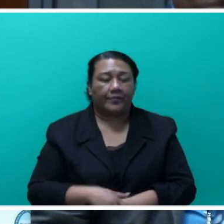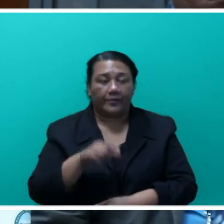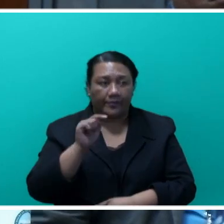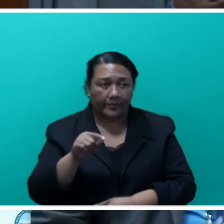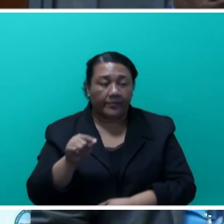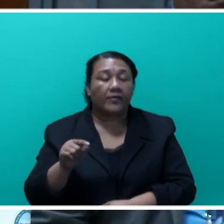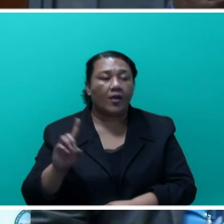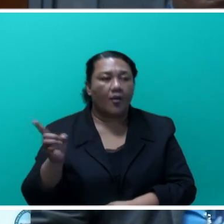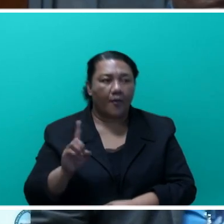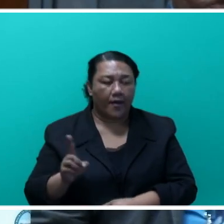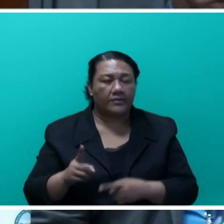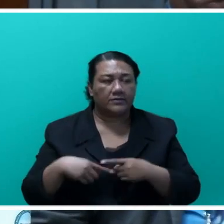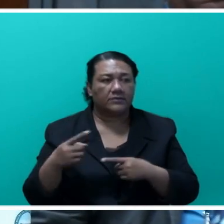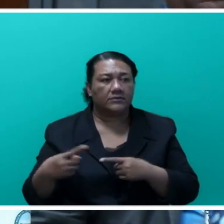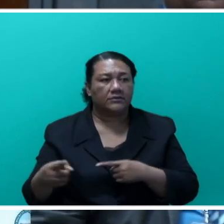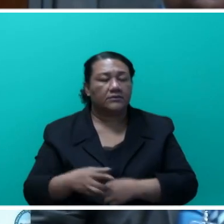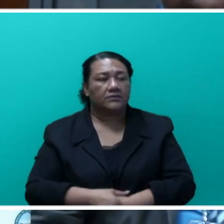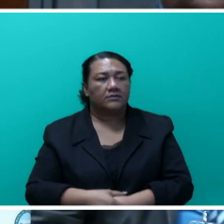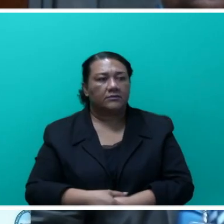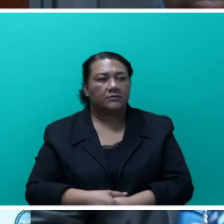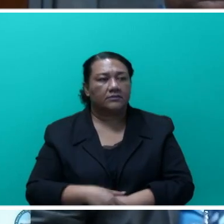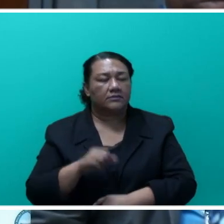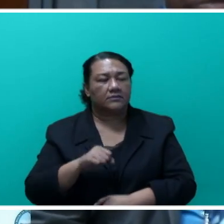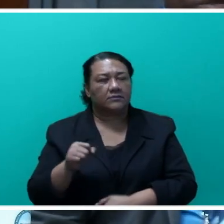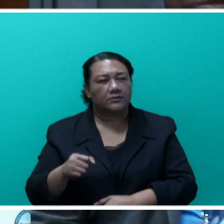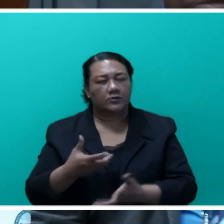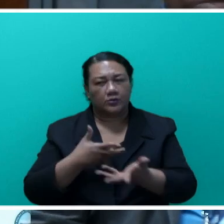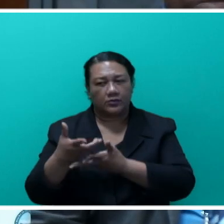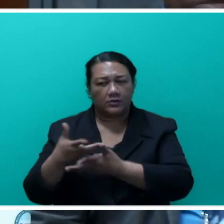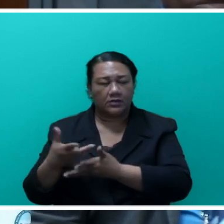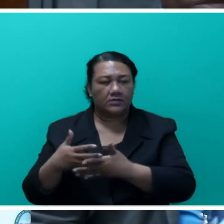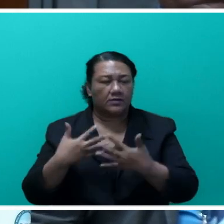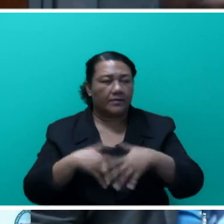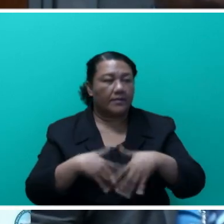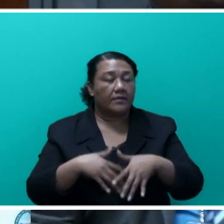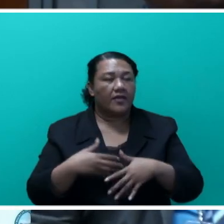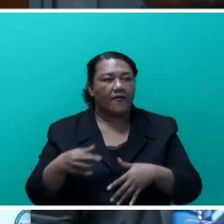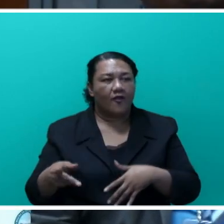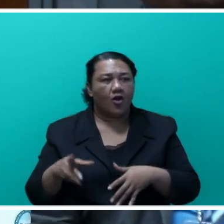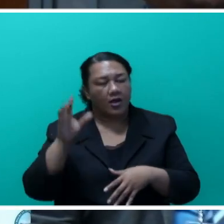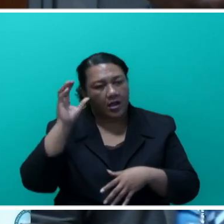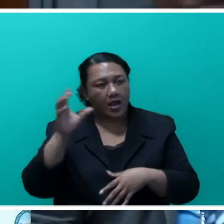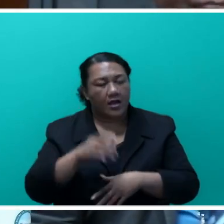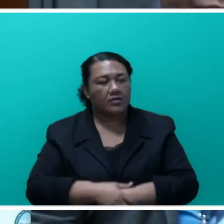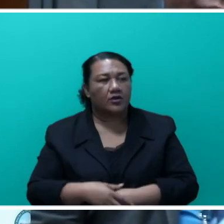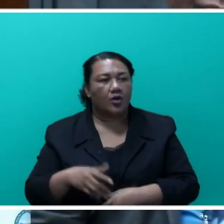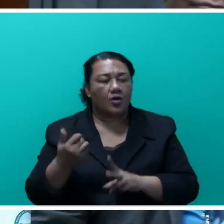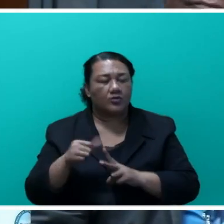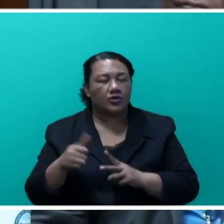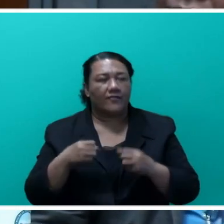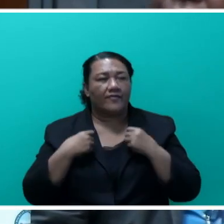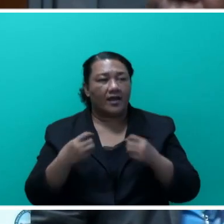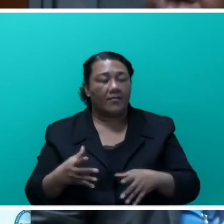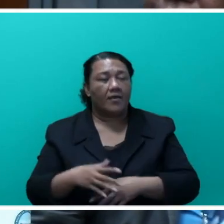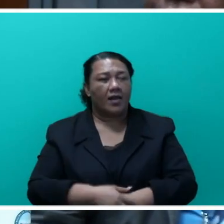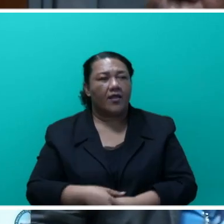includes a scheduled series of face-to-face public consultations throughout the country, offering valuable opportunity for citizens to